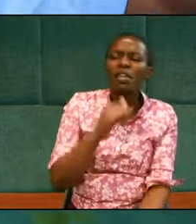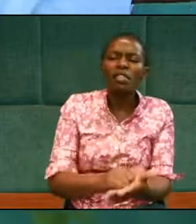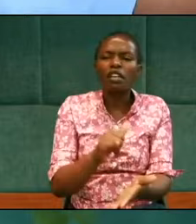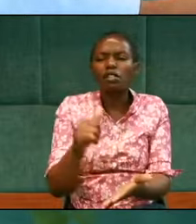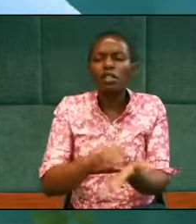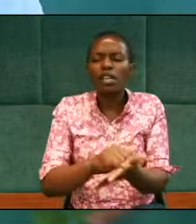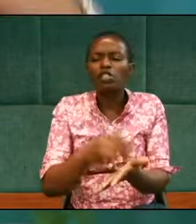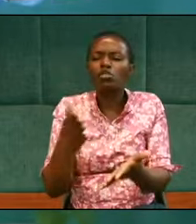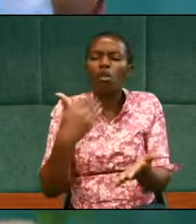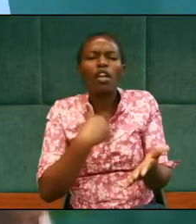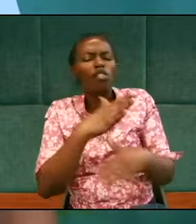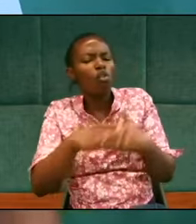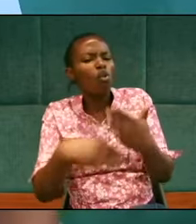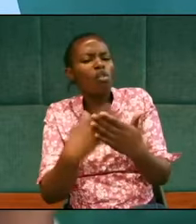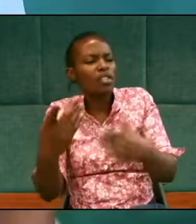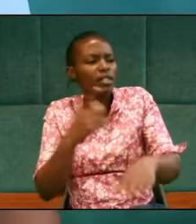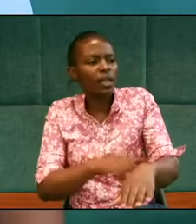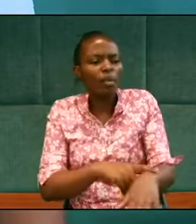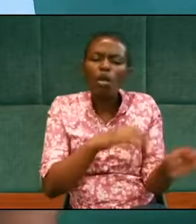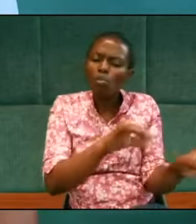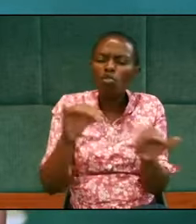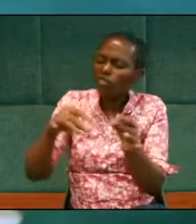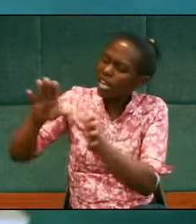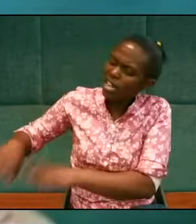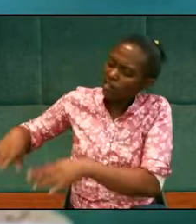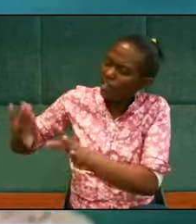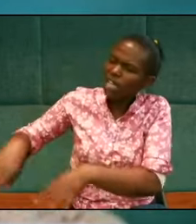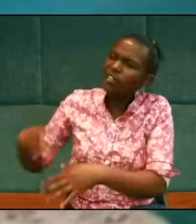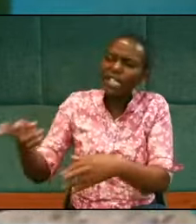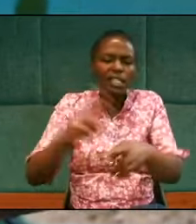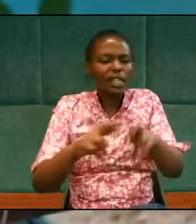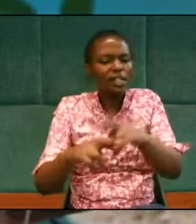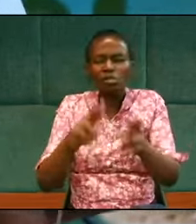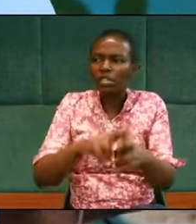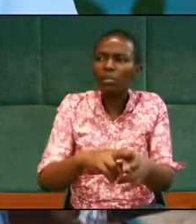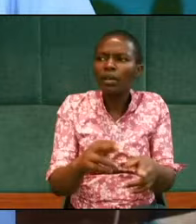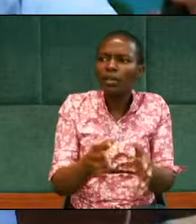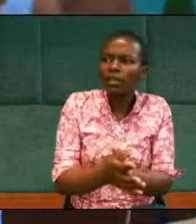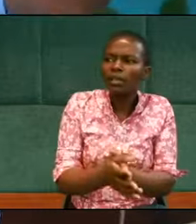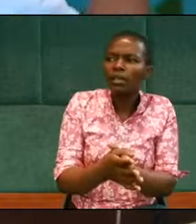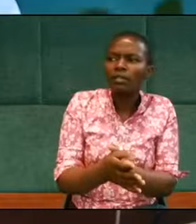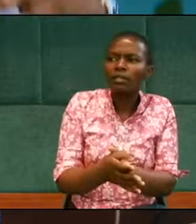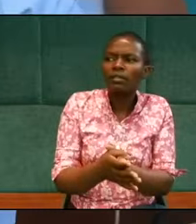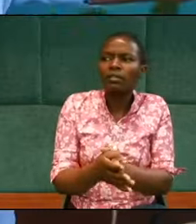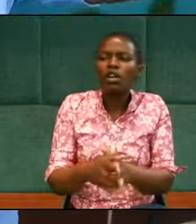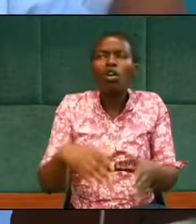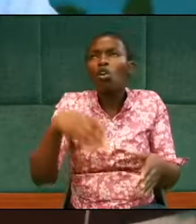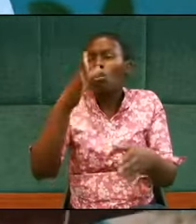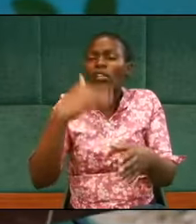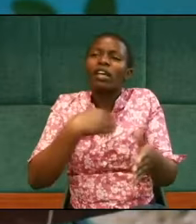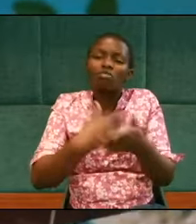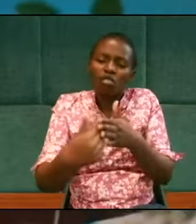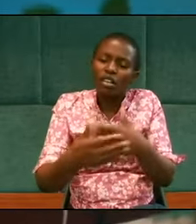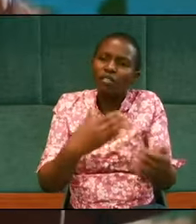know this whole nonsense. Move on, my brother, my sister. Please. You are not the first person to be disvirgin. You have seen. God has forgiven you. Move